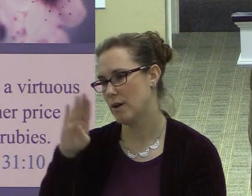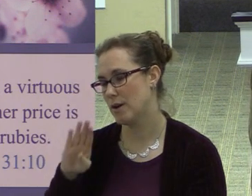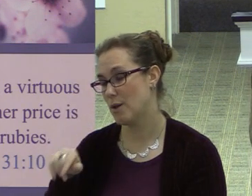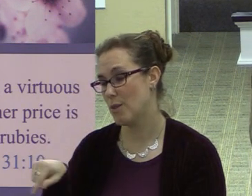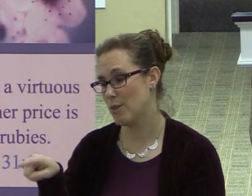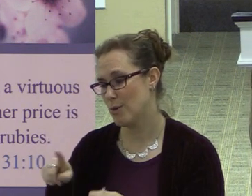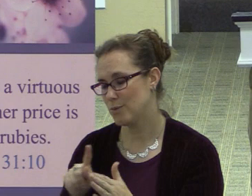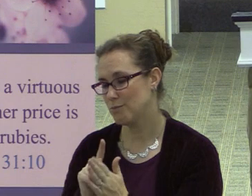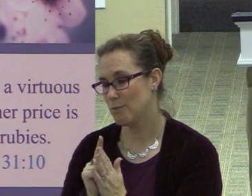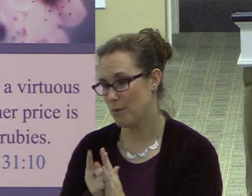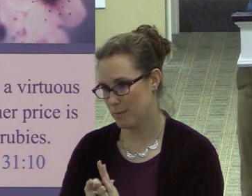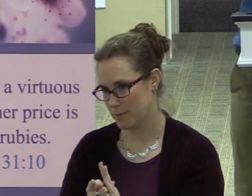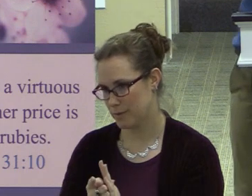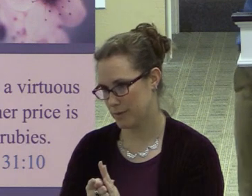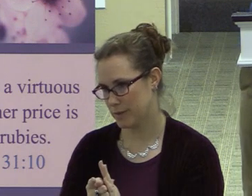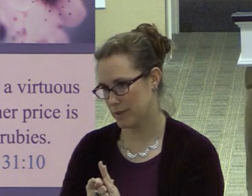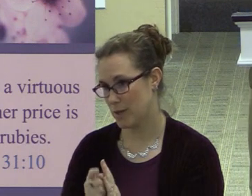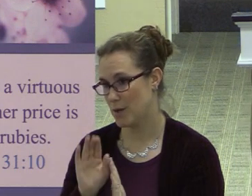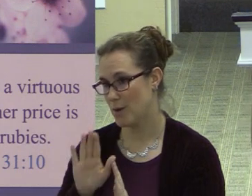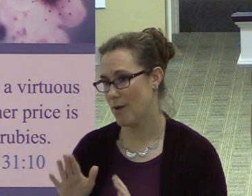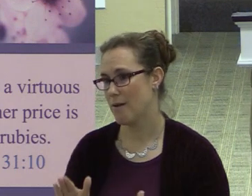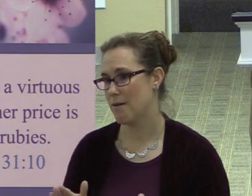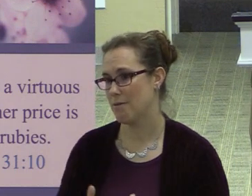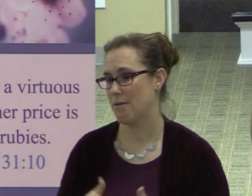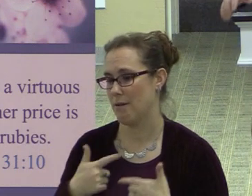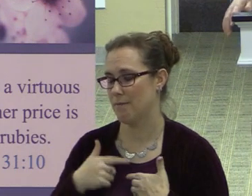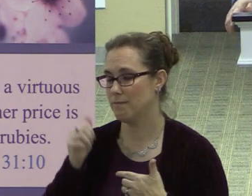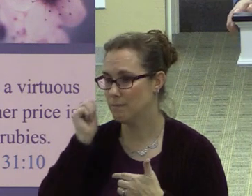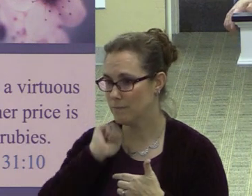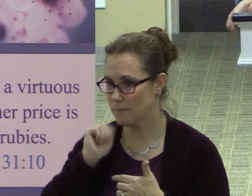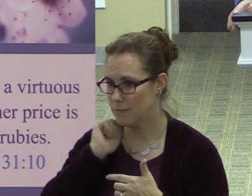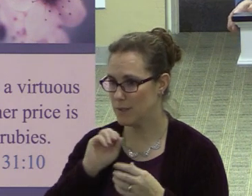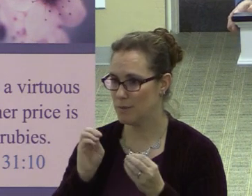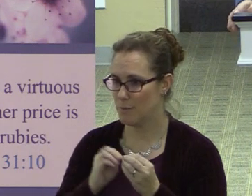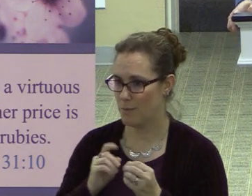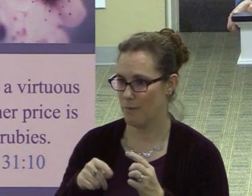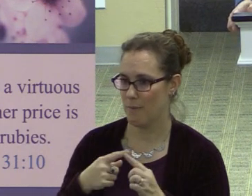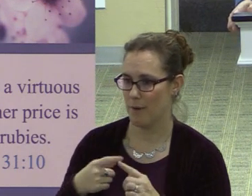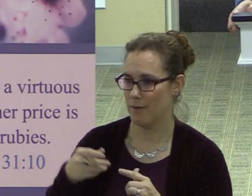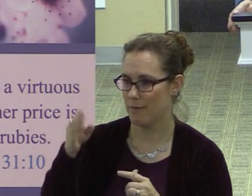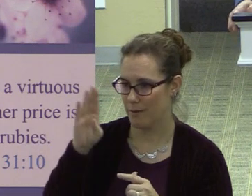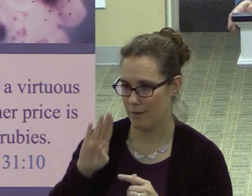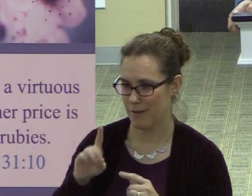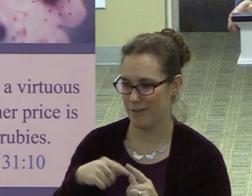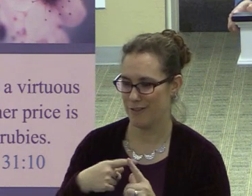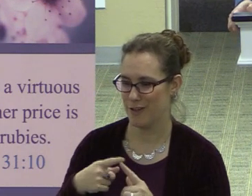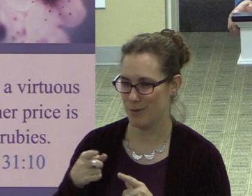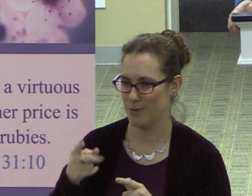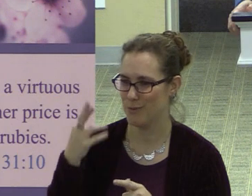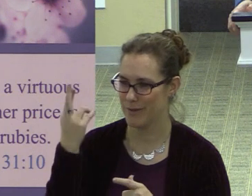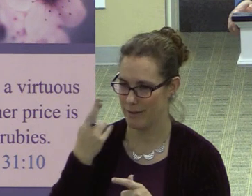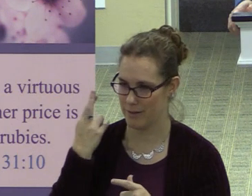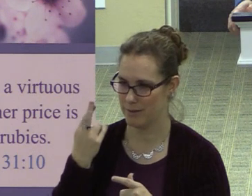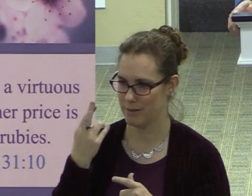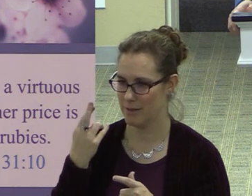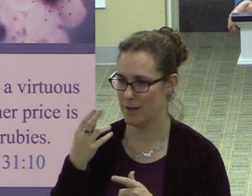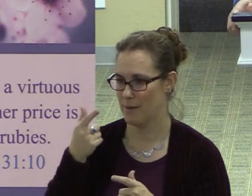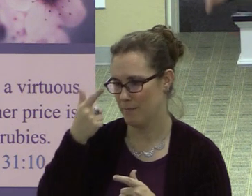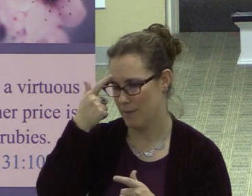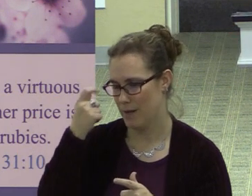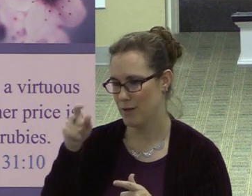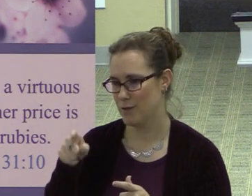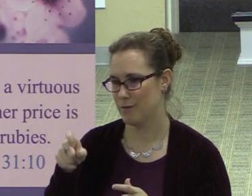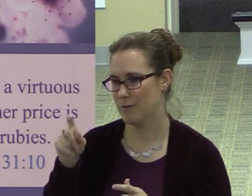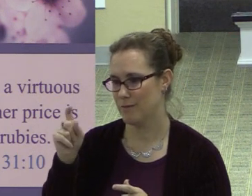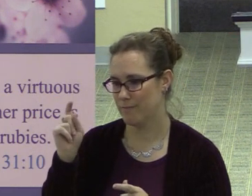moments, your life every day is more and more about God, and you don't even realize it. Because you're having to wait on Him. Lord,